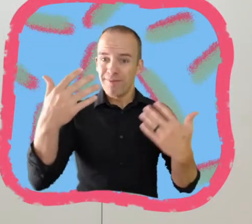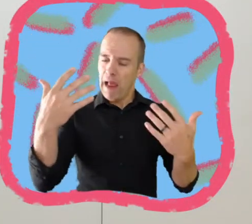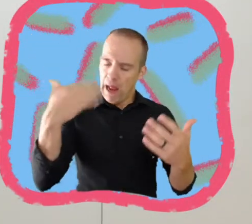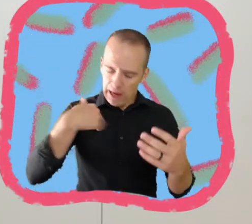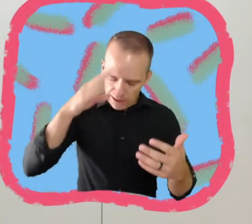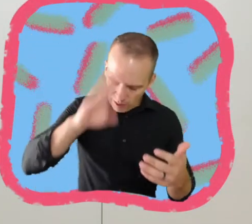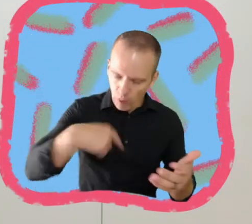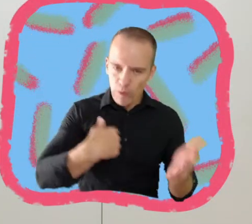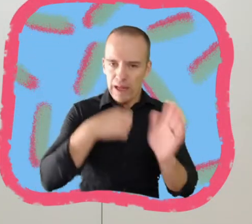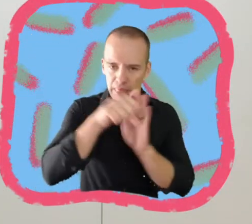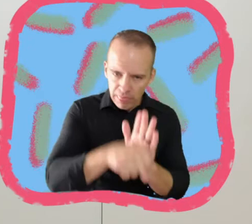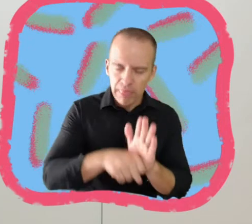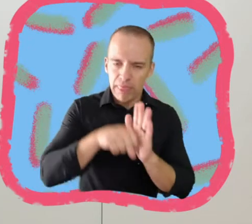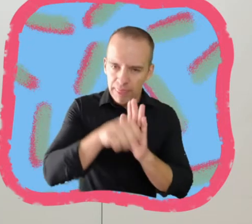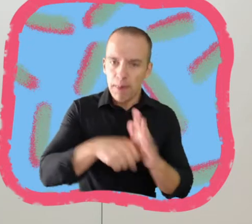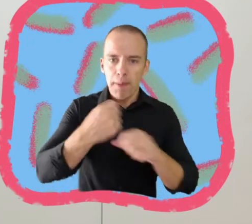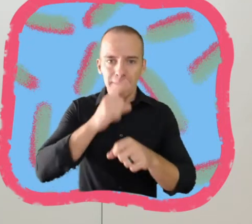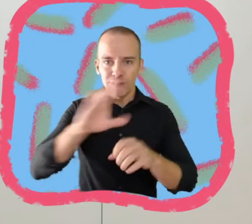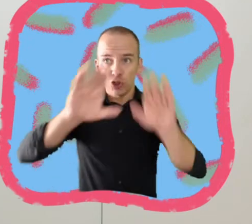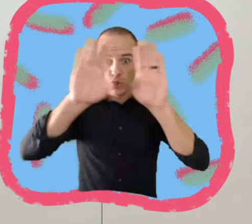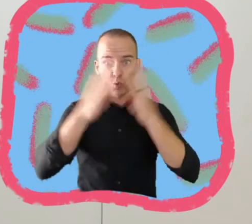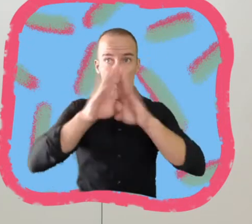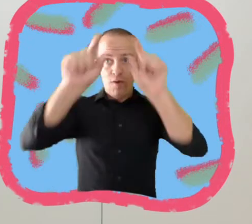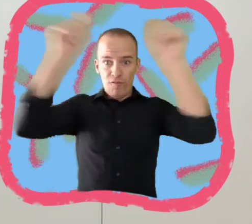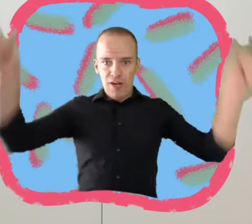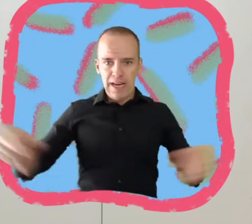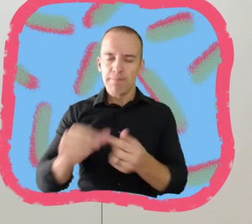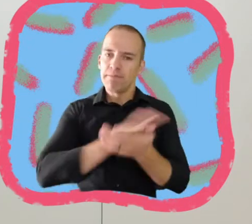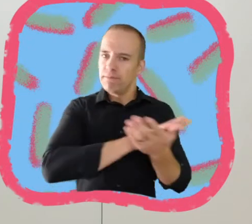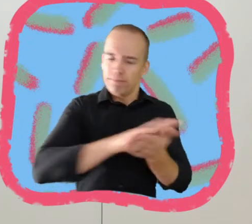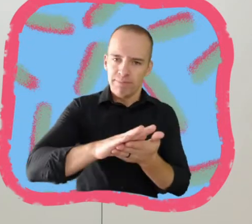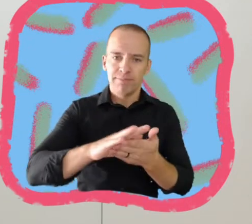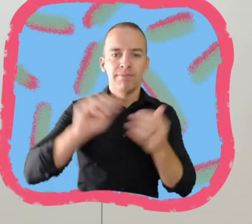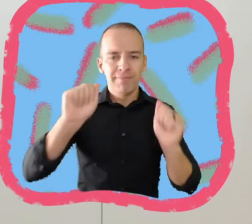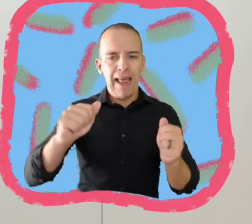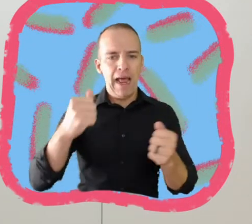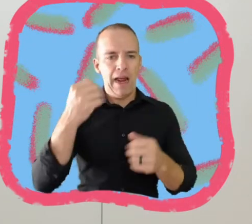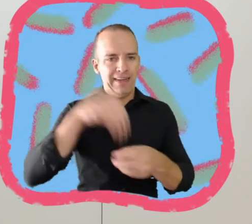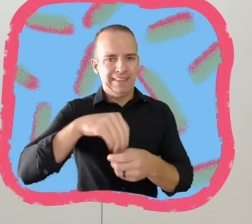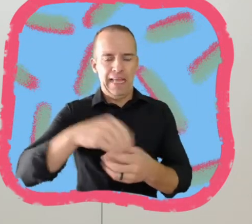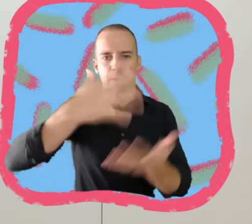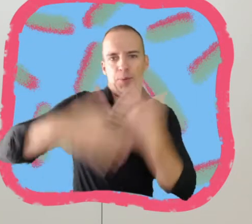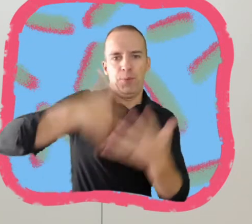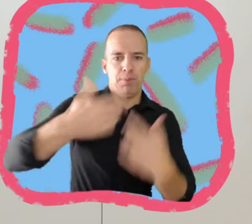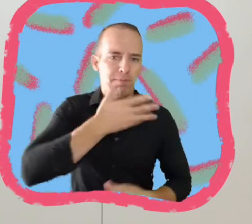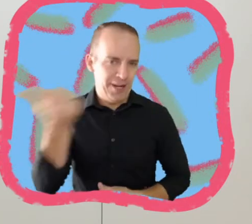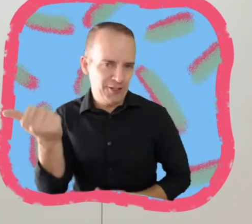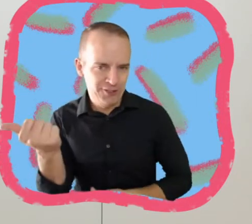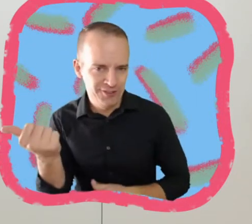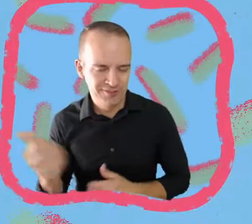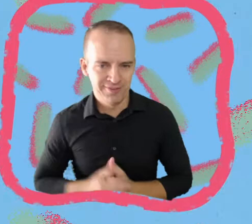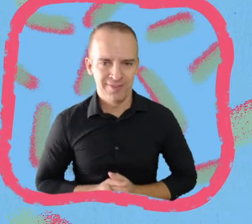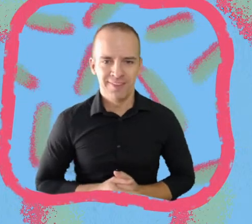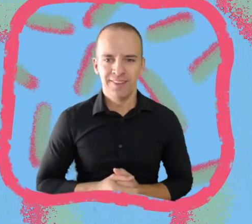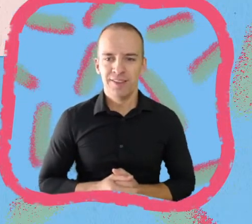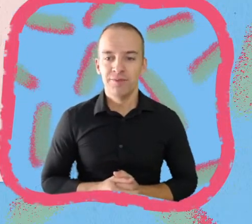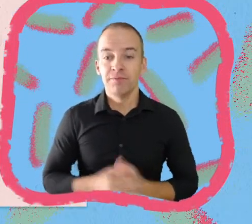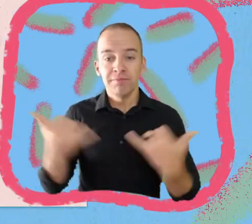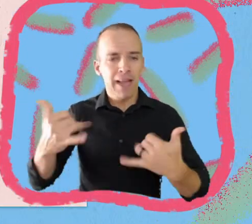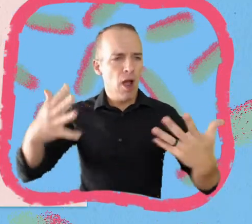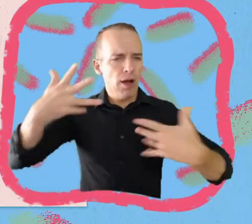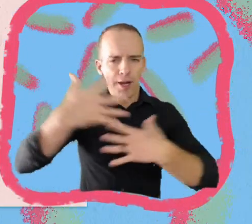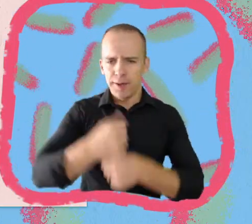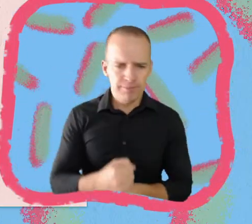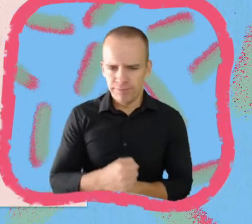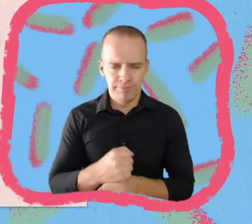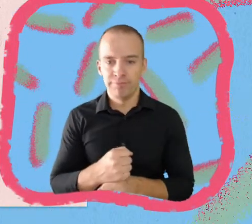on it, but be sure to keep the door seals clean. So if they're dirty, they may not be able to create that perfect vacuum seal. So